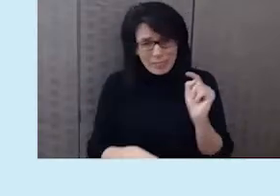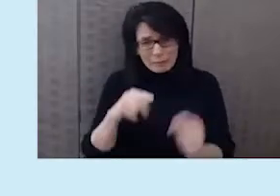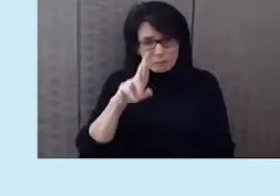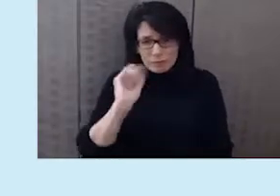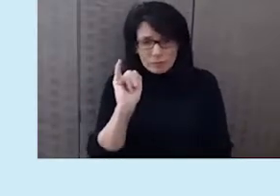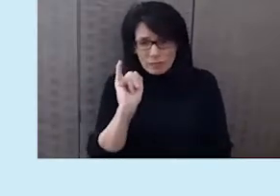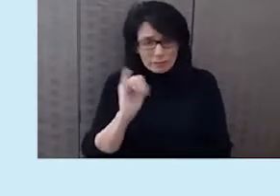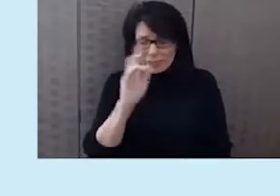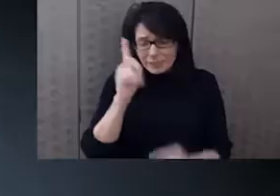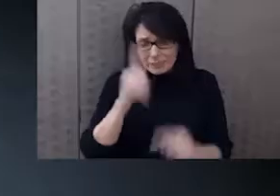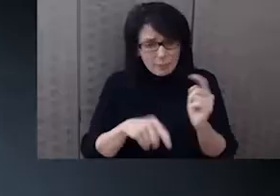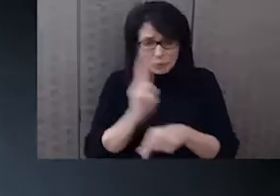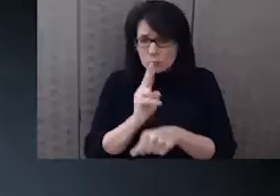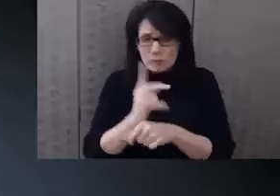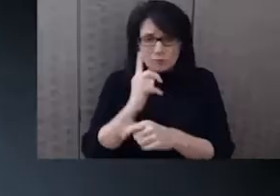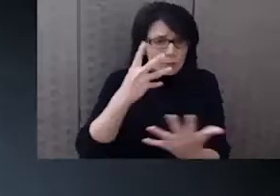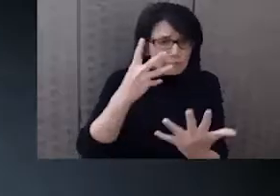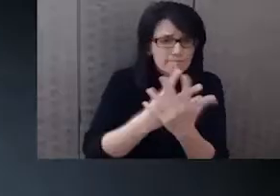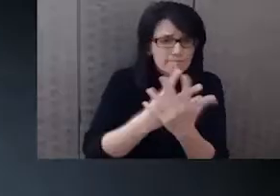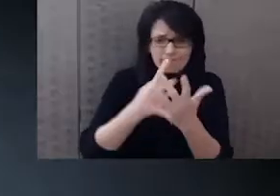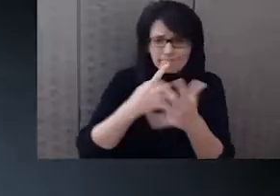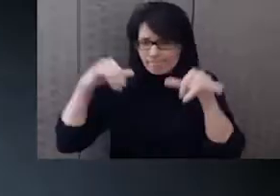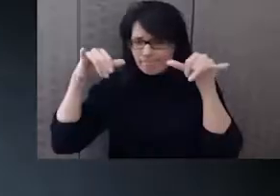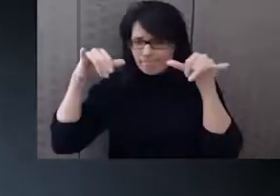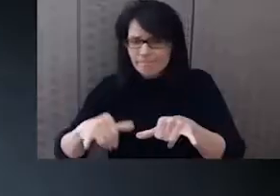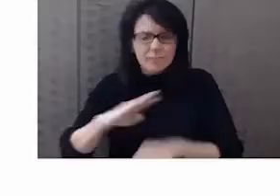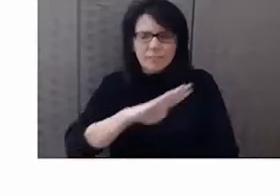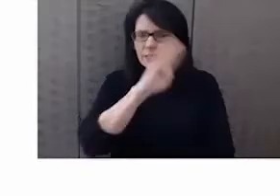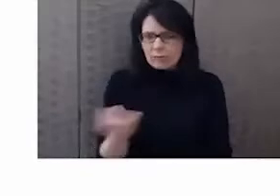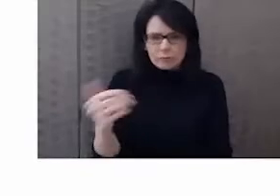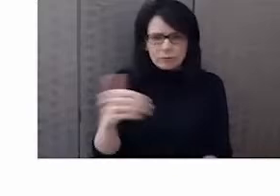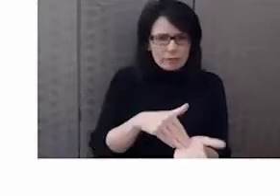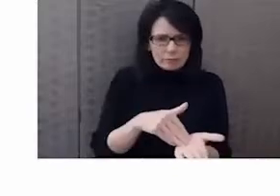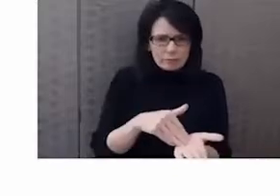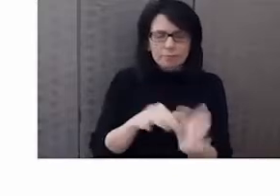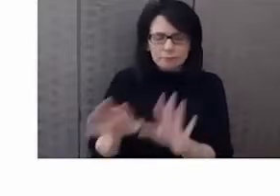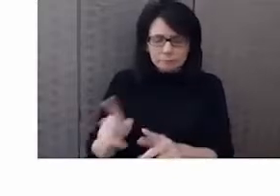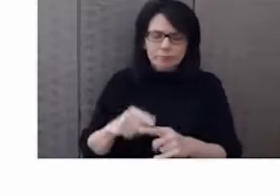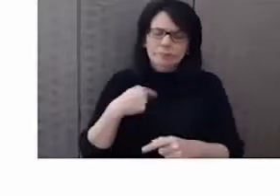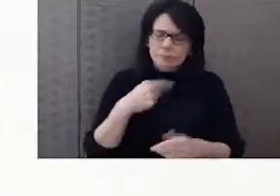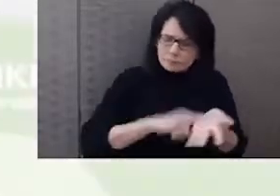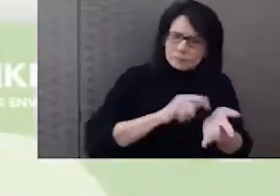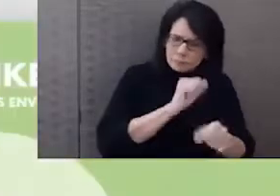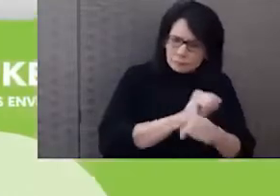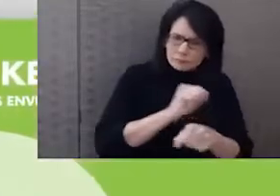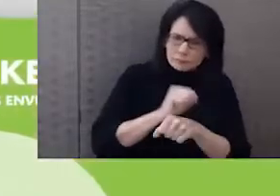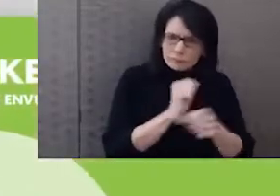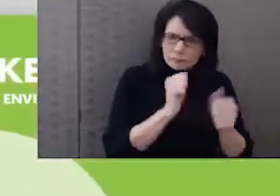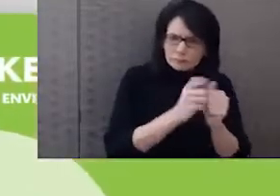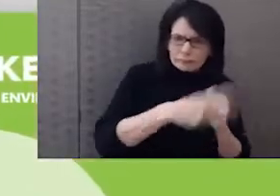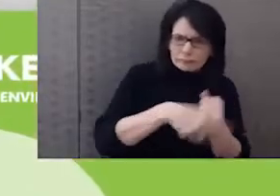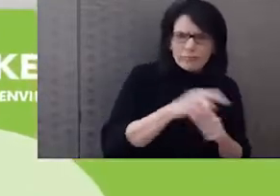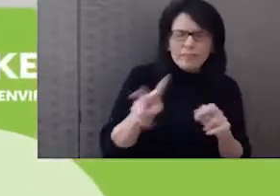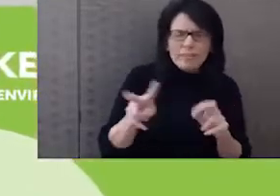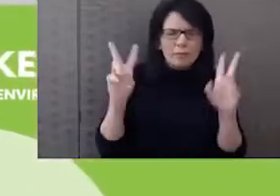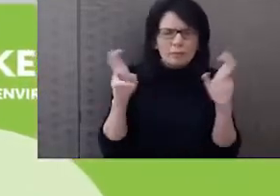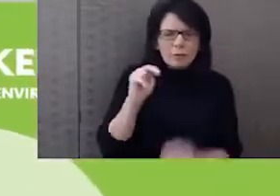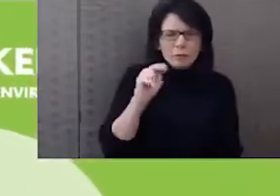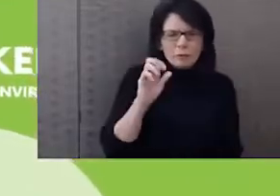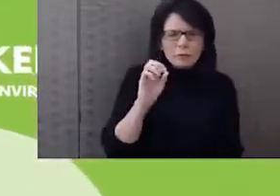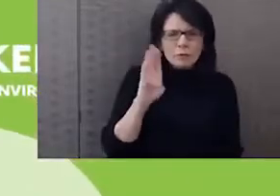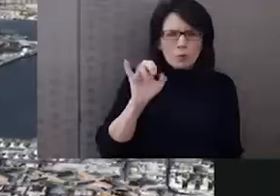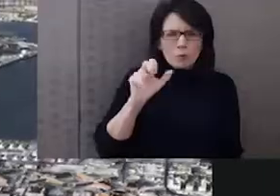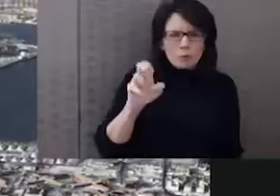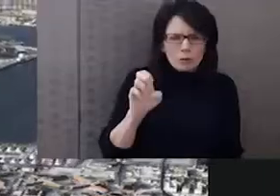incarceration ever again. In doing a lot of that work with NLP, we had discovered the priorities of the renewable Rikers work and identifying